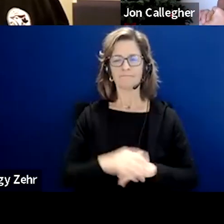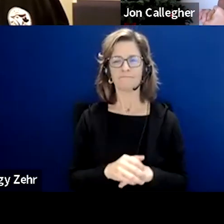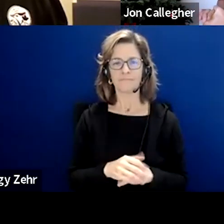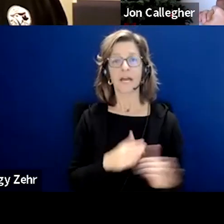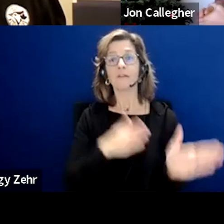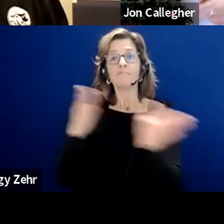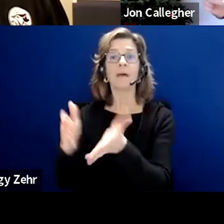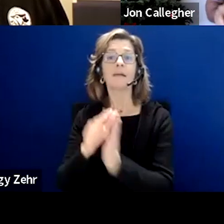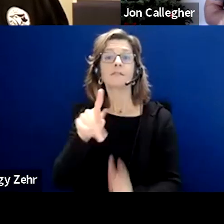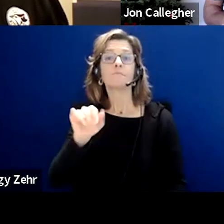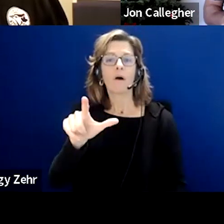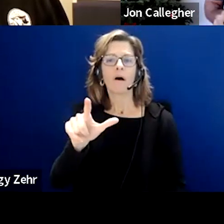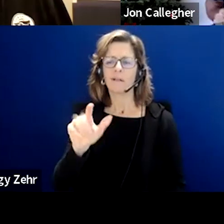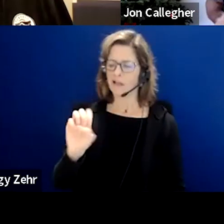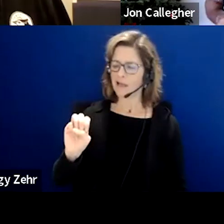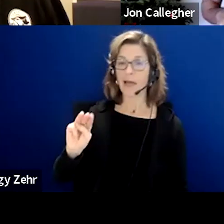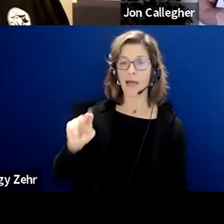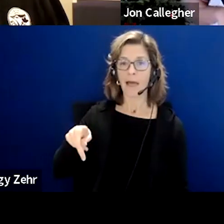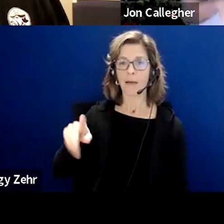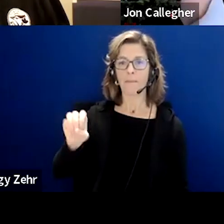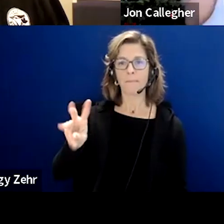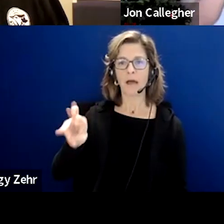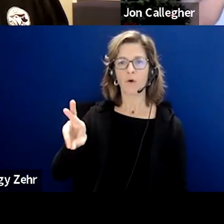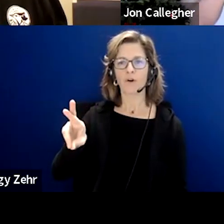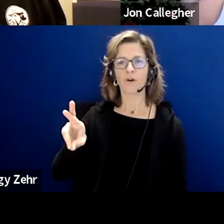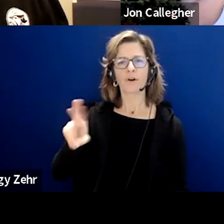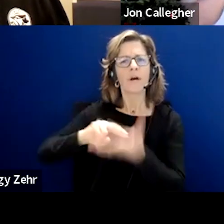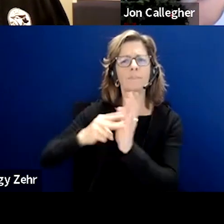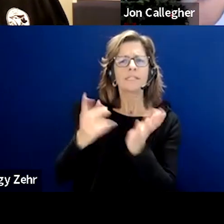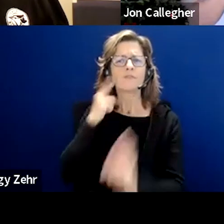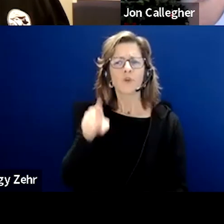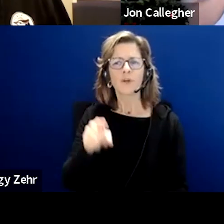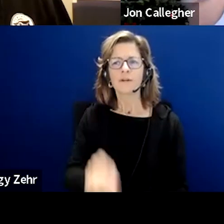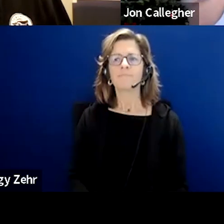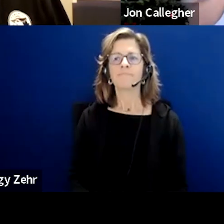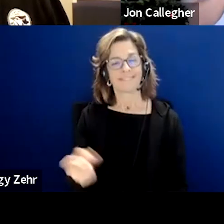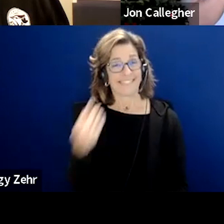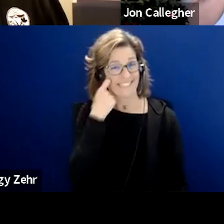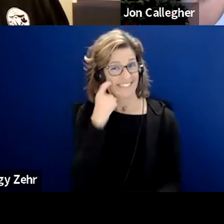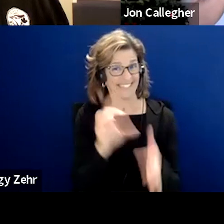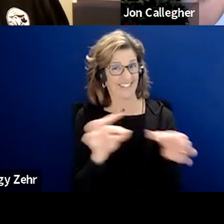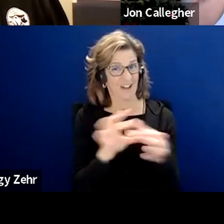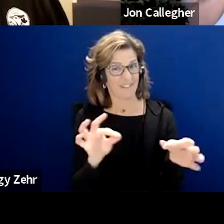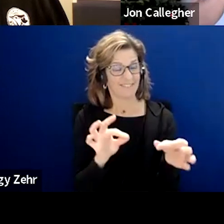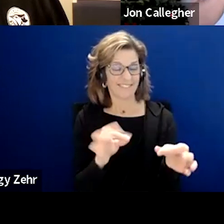you? Well, I think it was described pretty well.